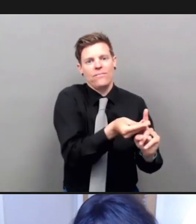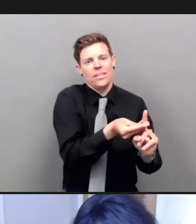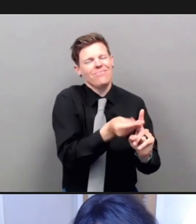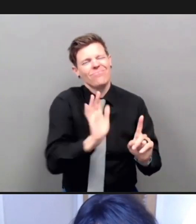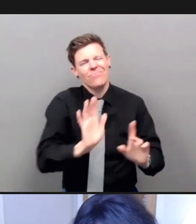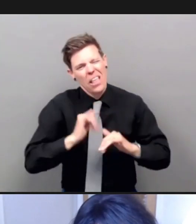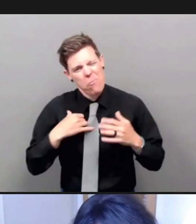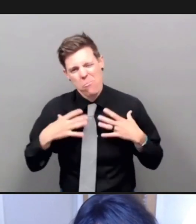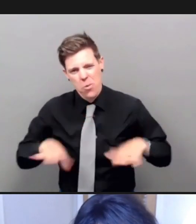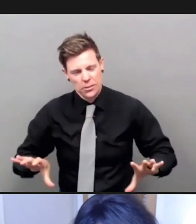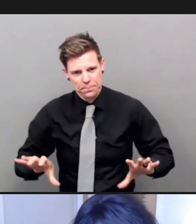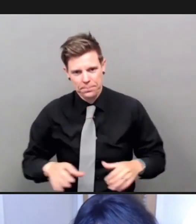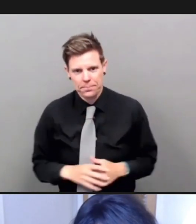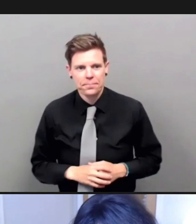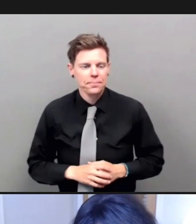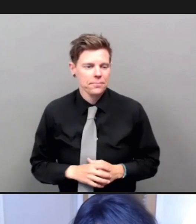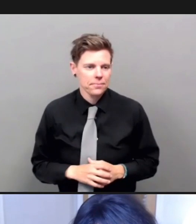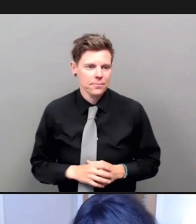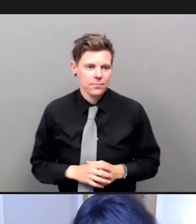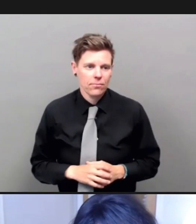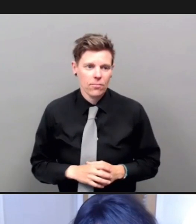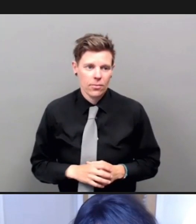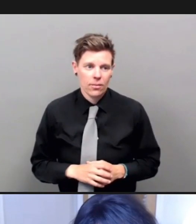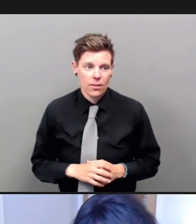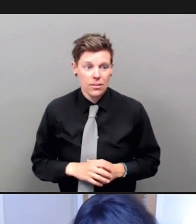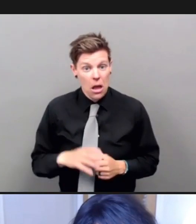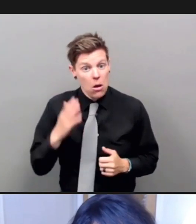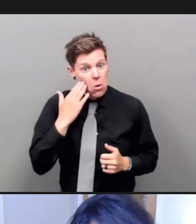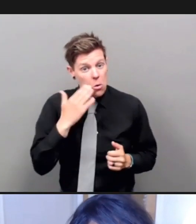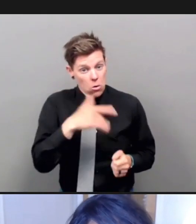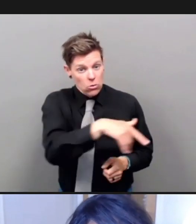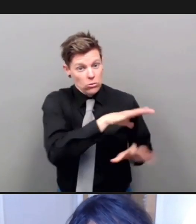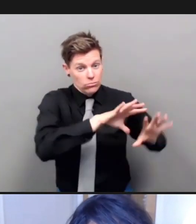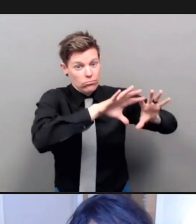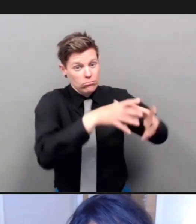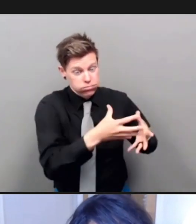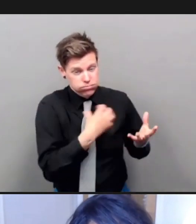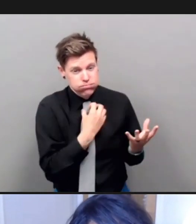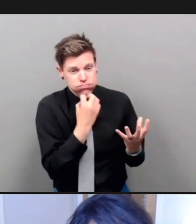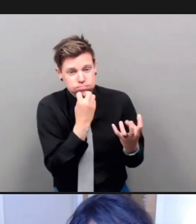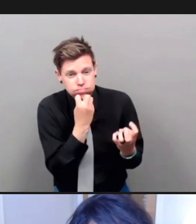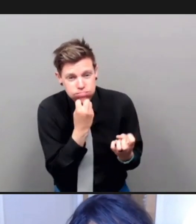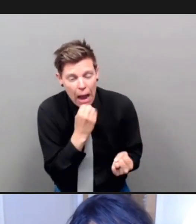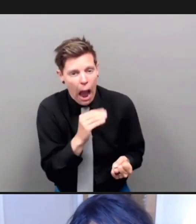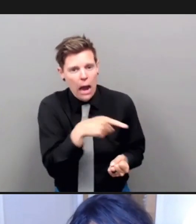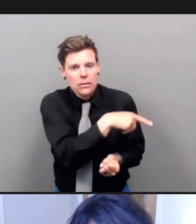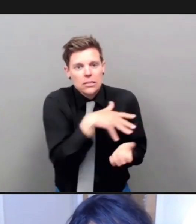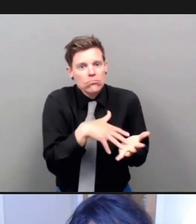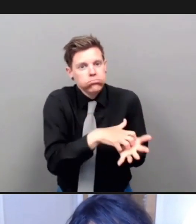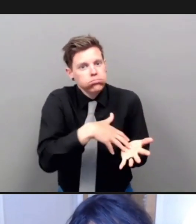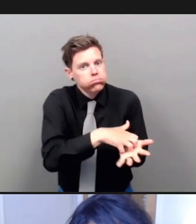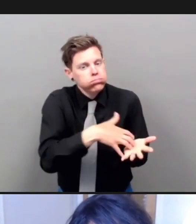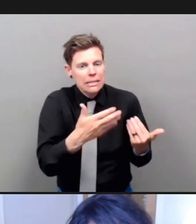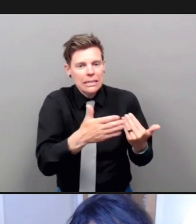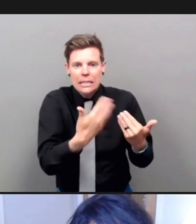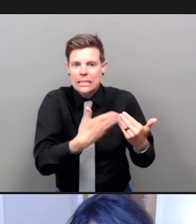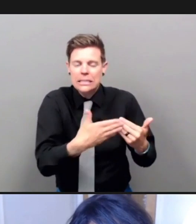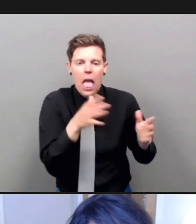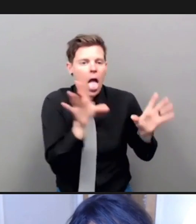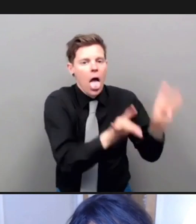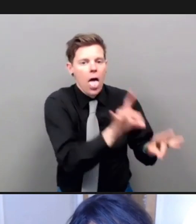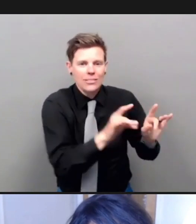really are our most vulnerable people. I'm going to go on to Christine on the second question about our approach, and